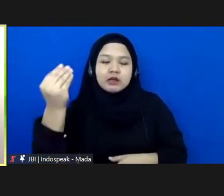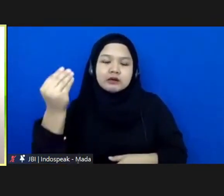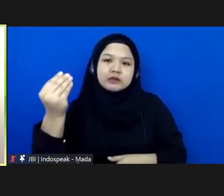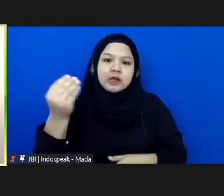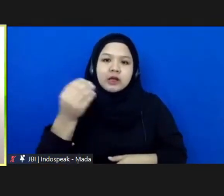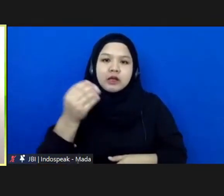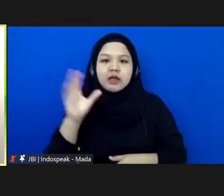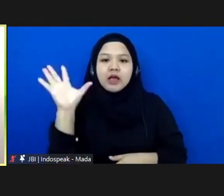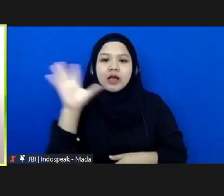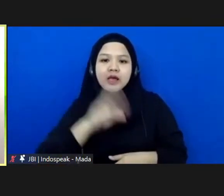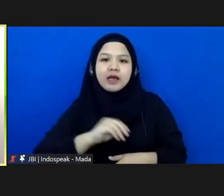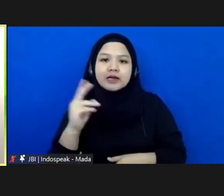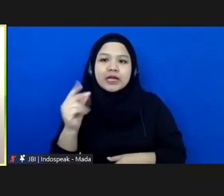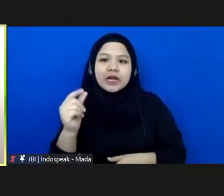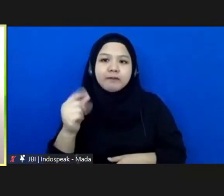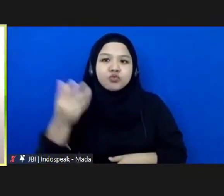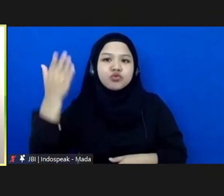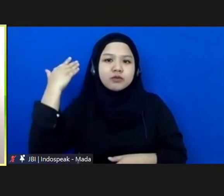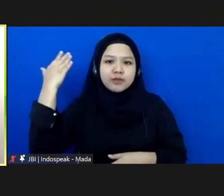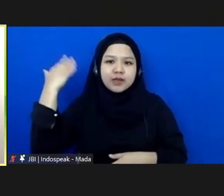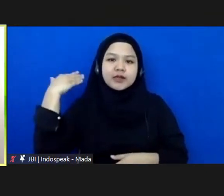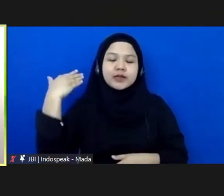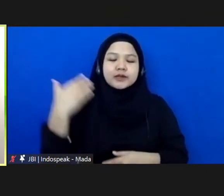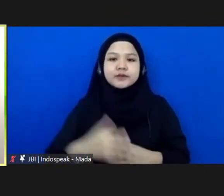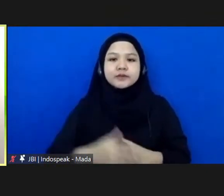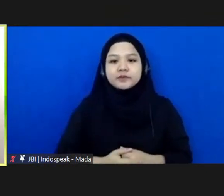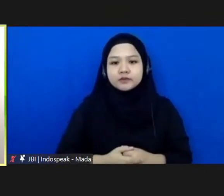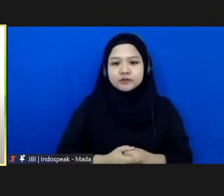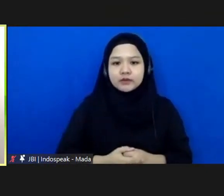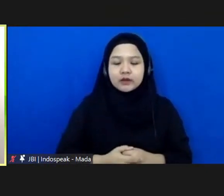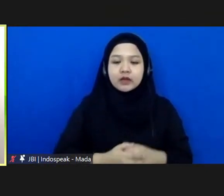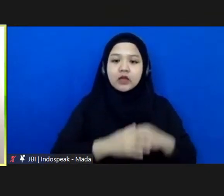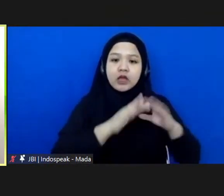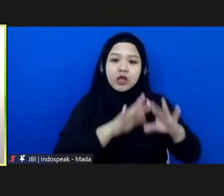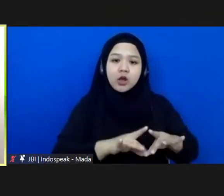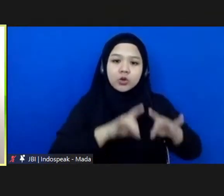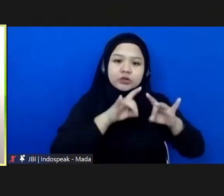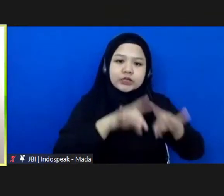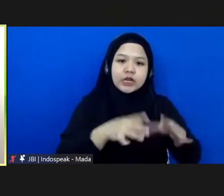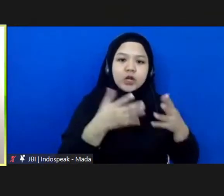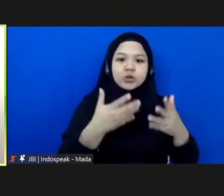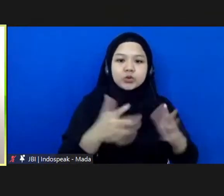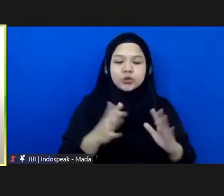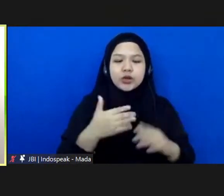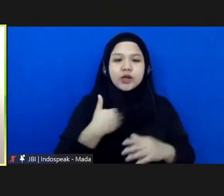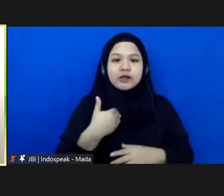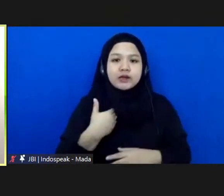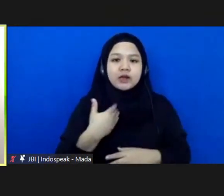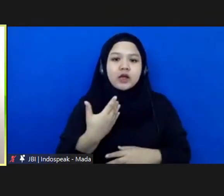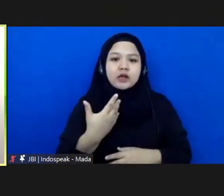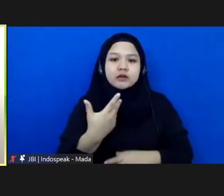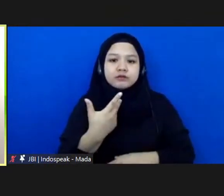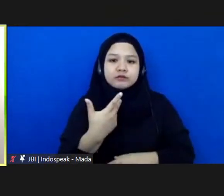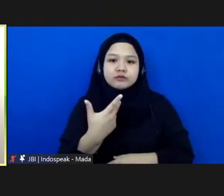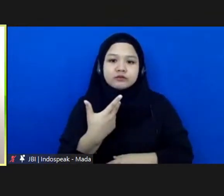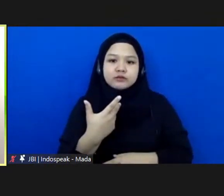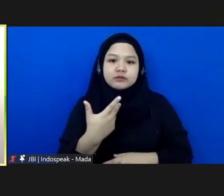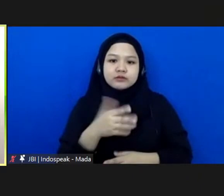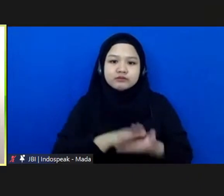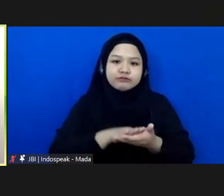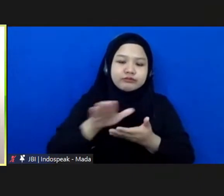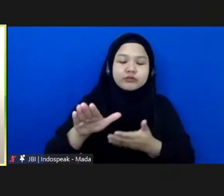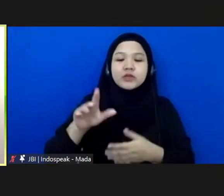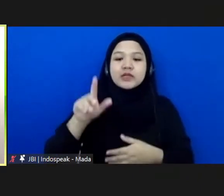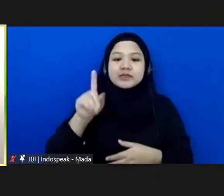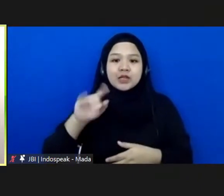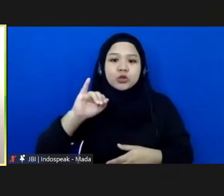our partnership, that Australia has now delivered 1 million AstraZeneca doses to Indonesia as part